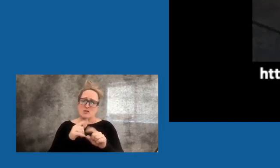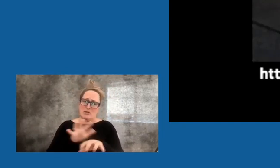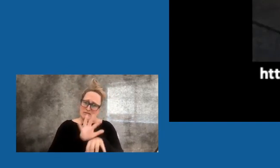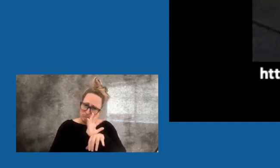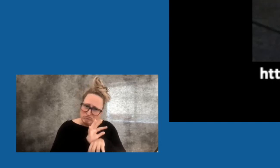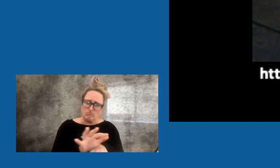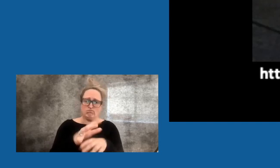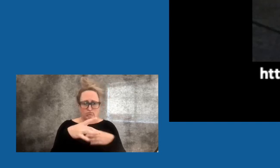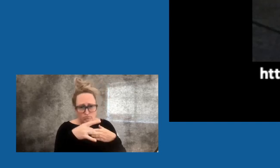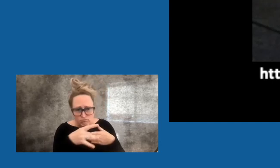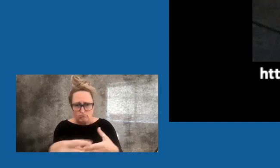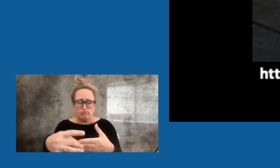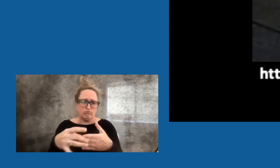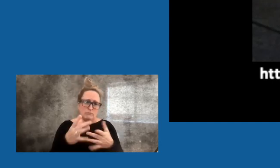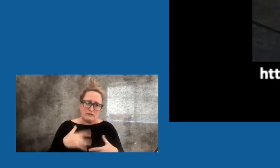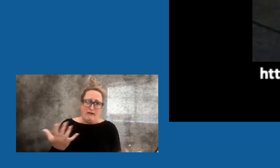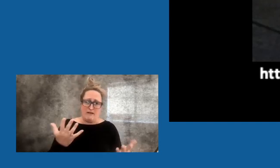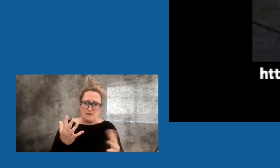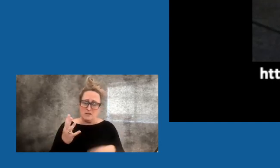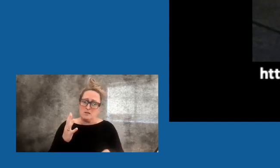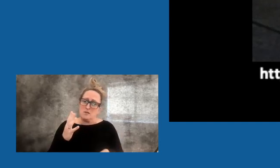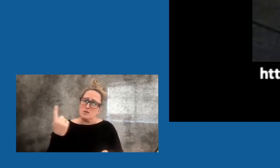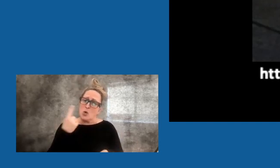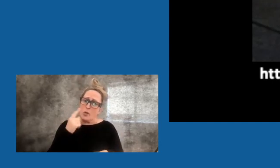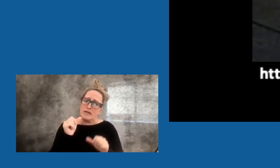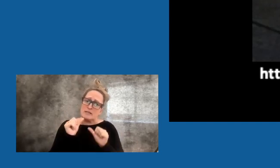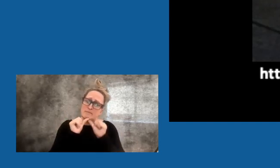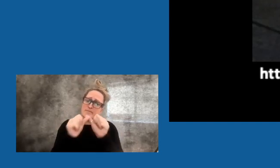grassroots driven event. It should always remain